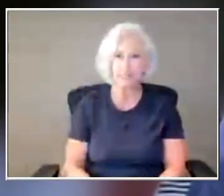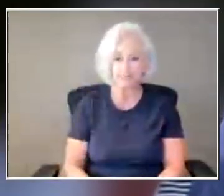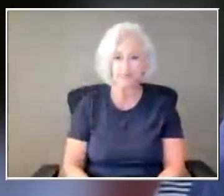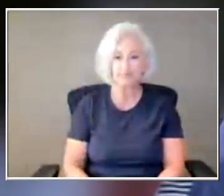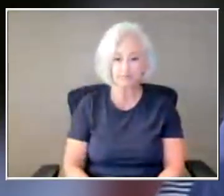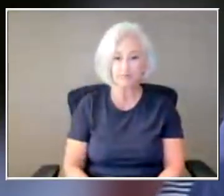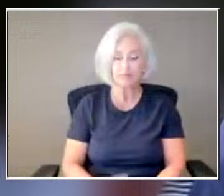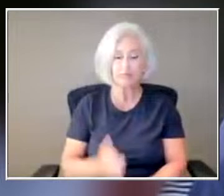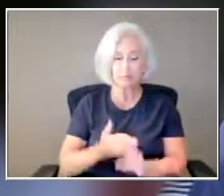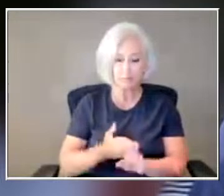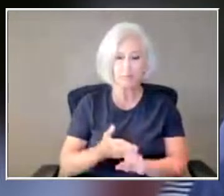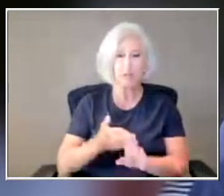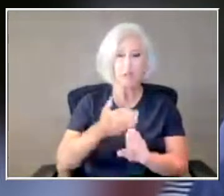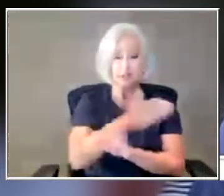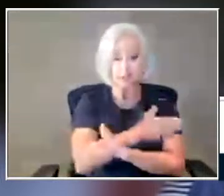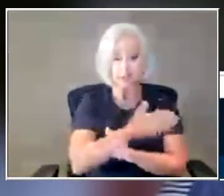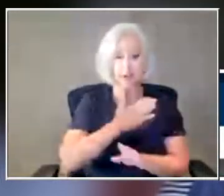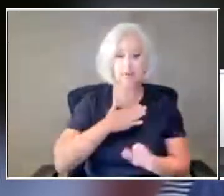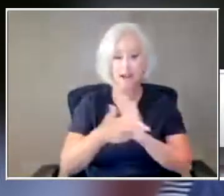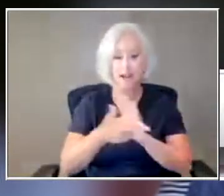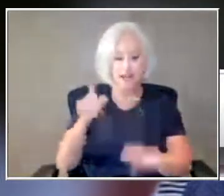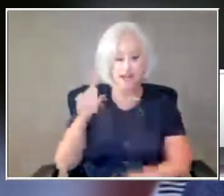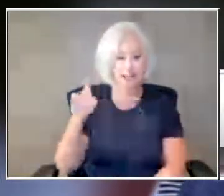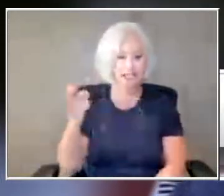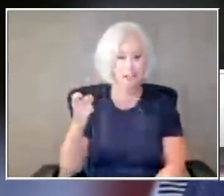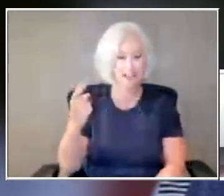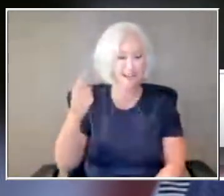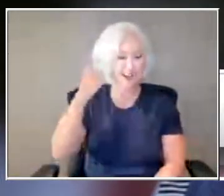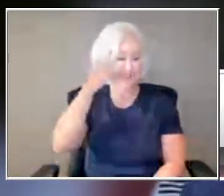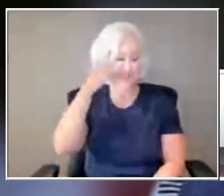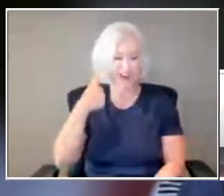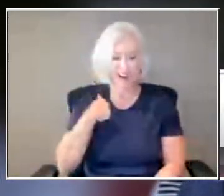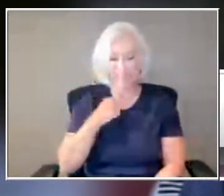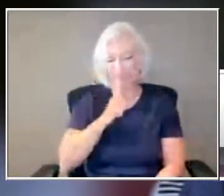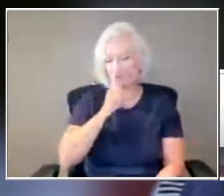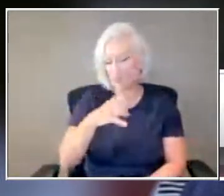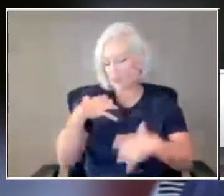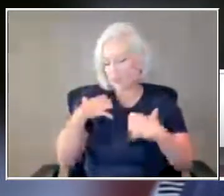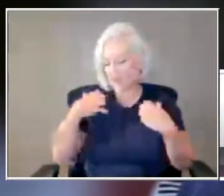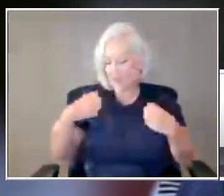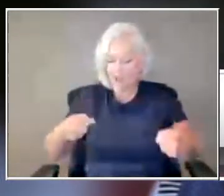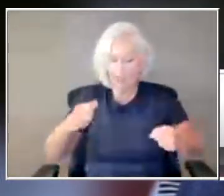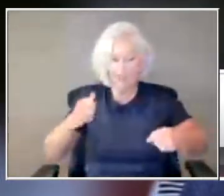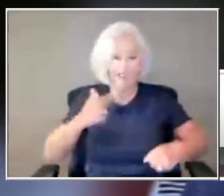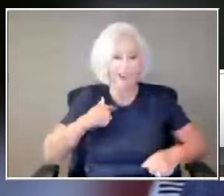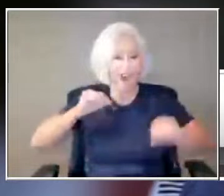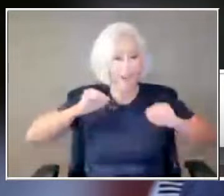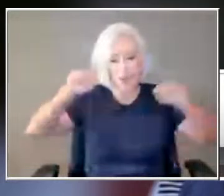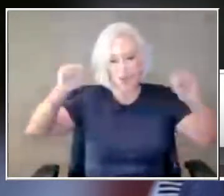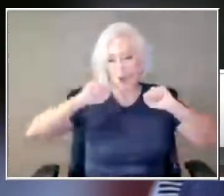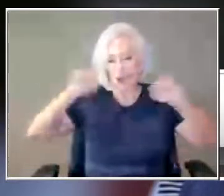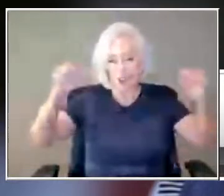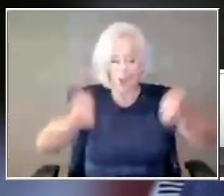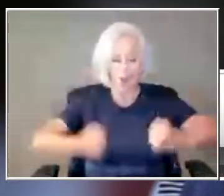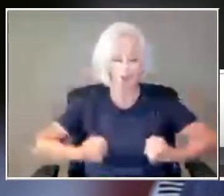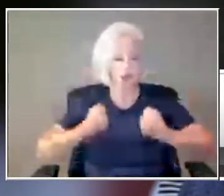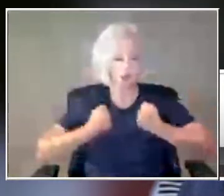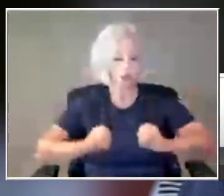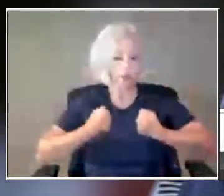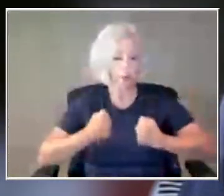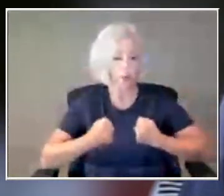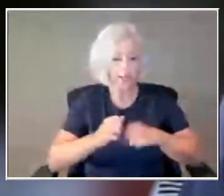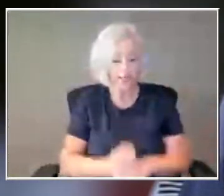Prior to being diagnosed, I thought I was the epitome of health. I worked out all the time and, weight lift and all